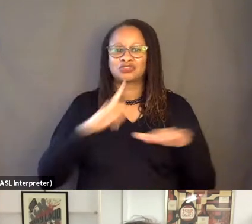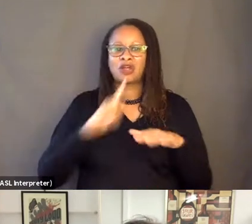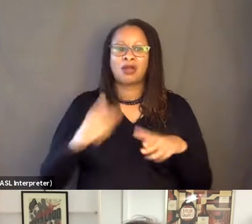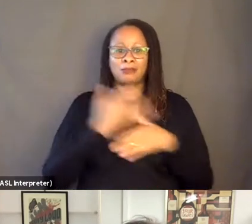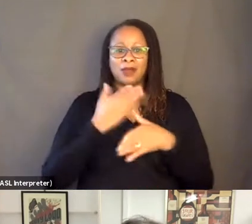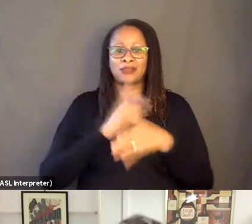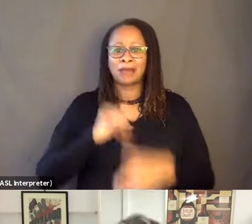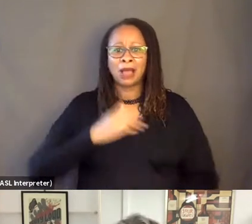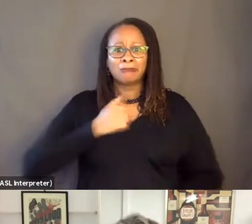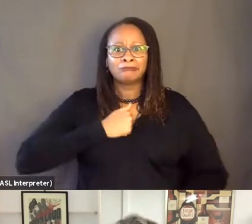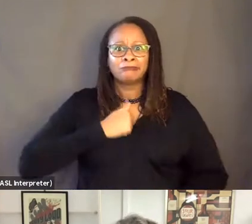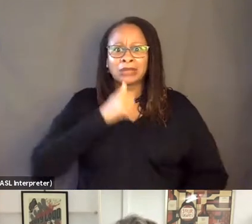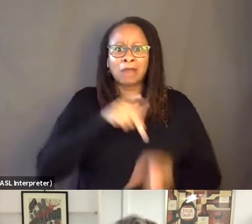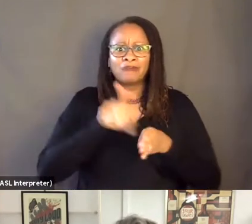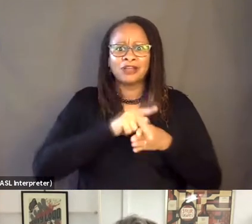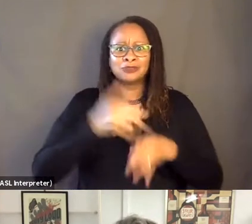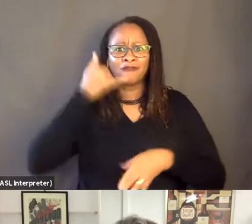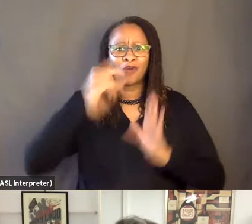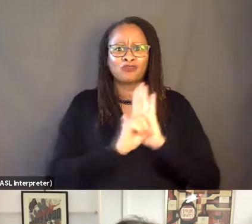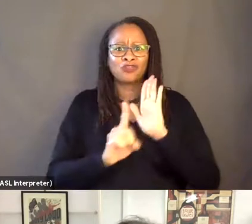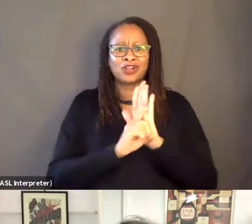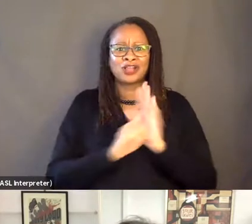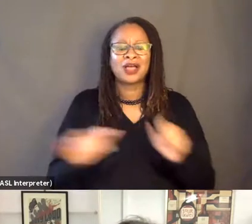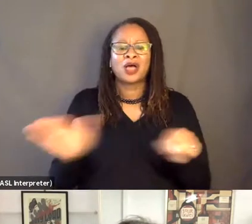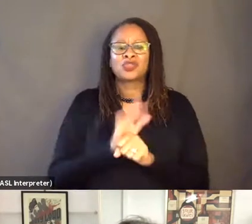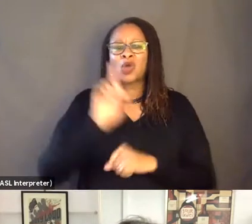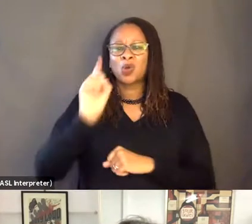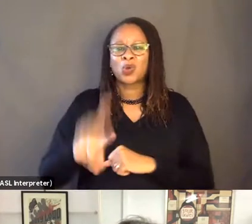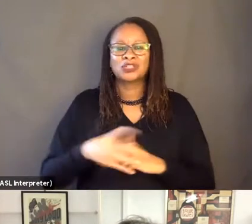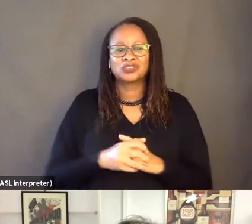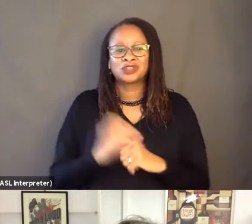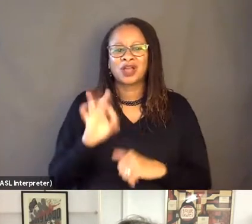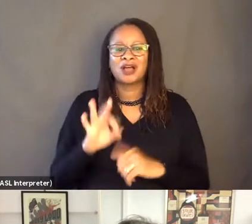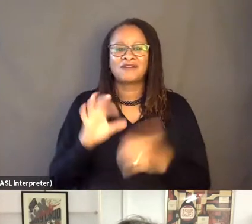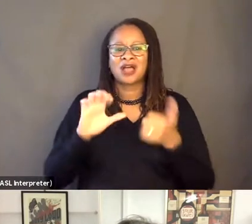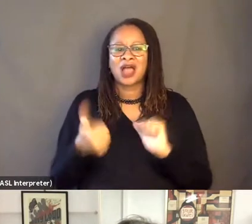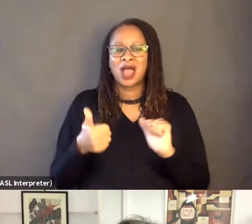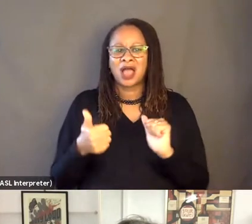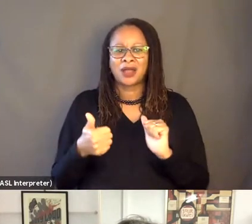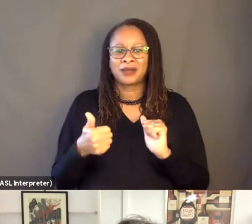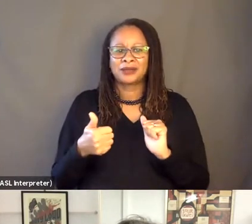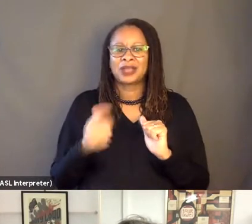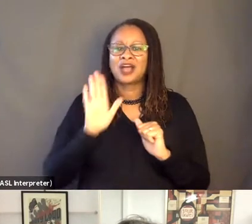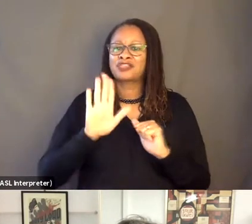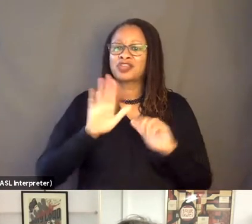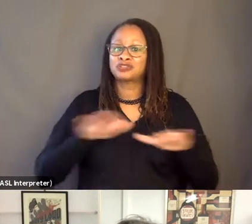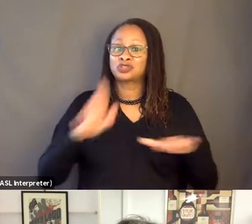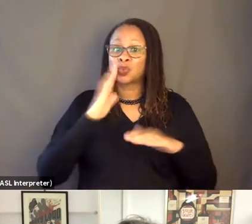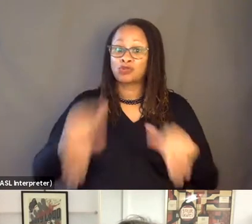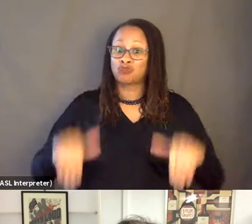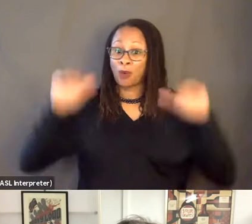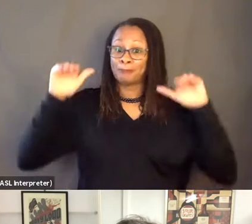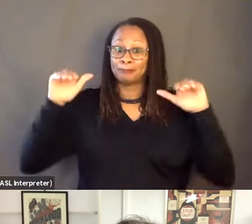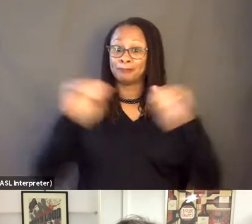how unprofessional, the whole question of how their children are going to grow up without